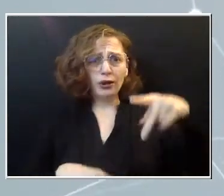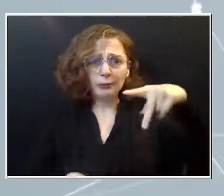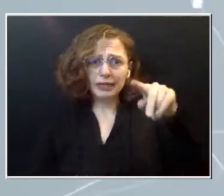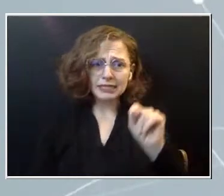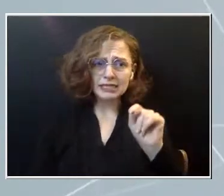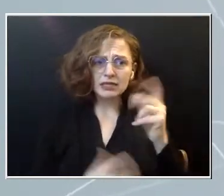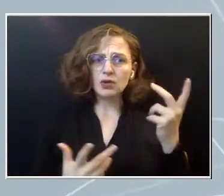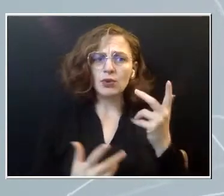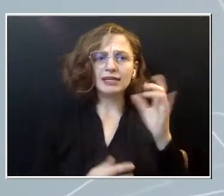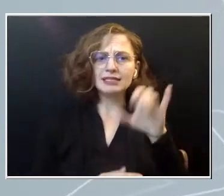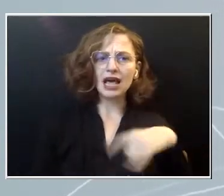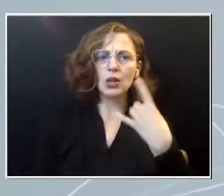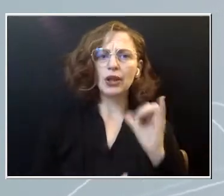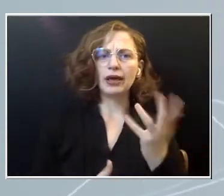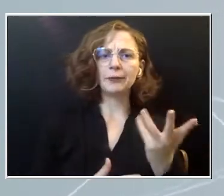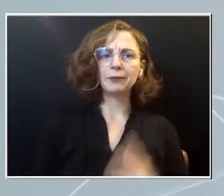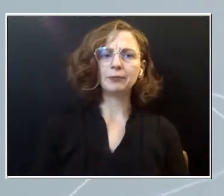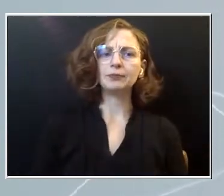track?